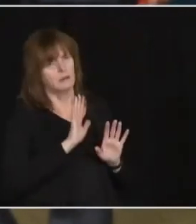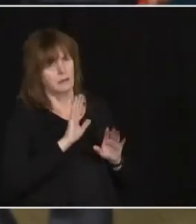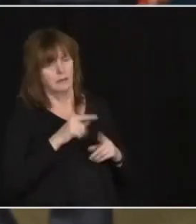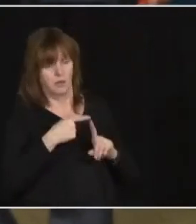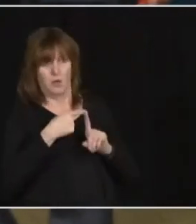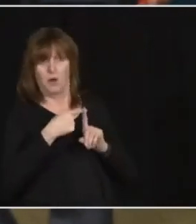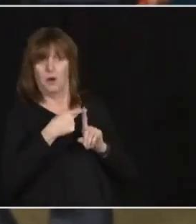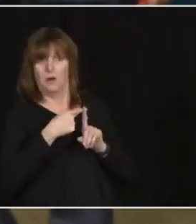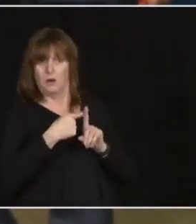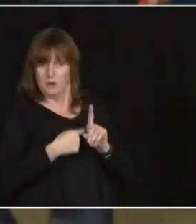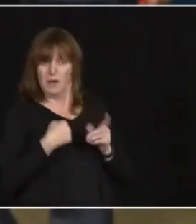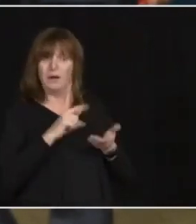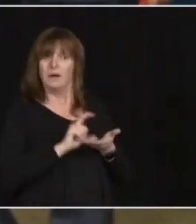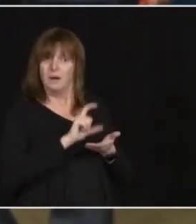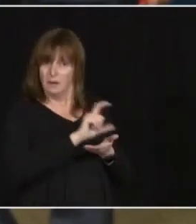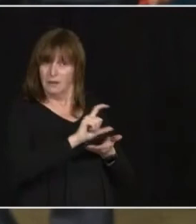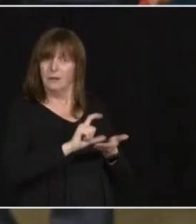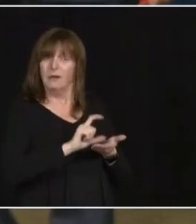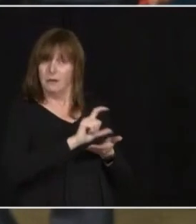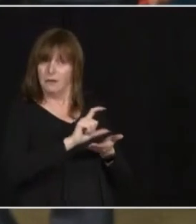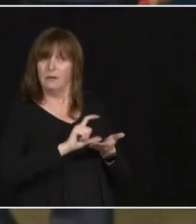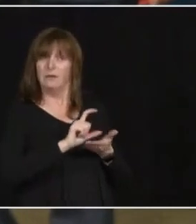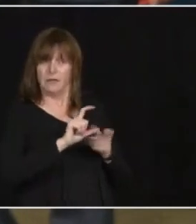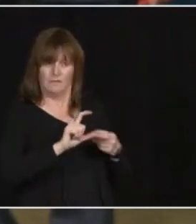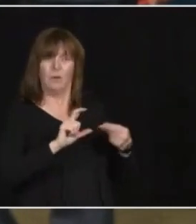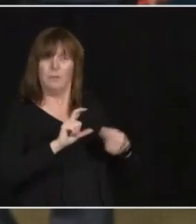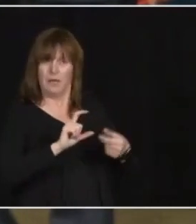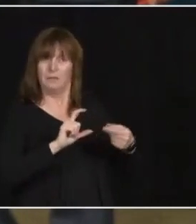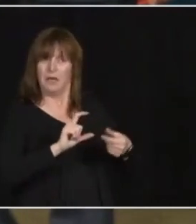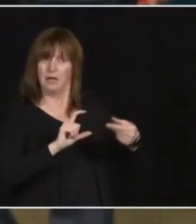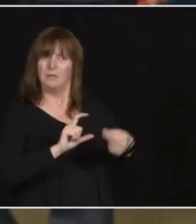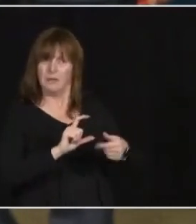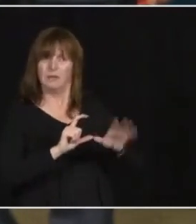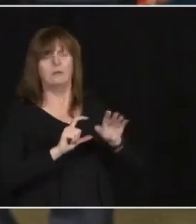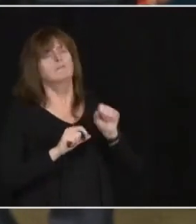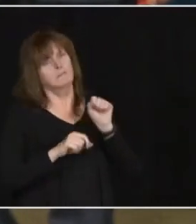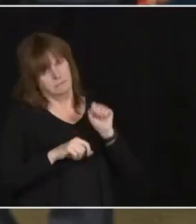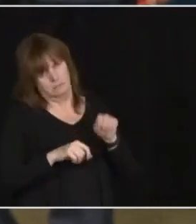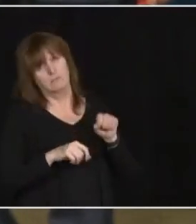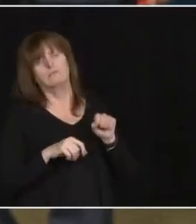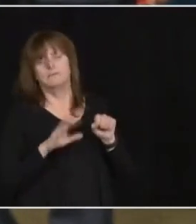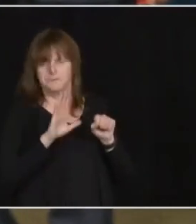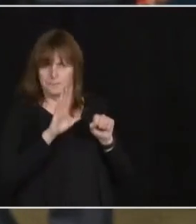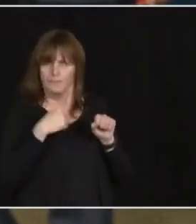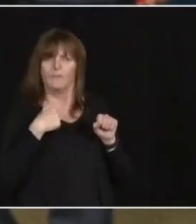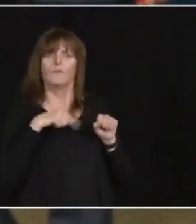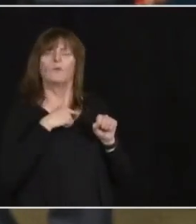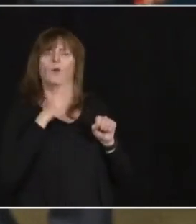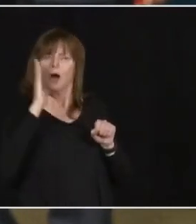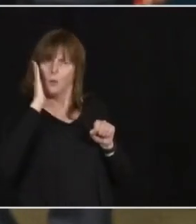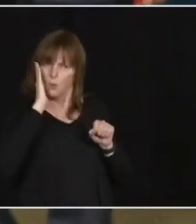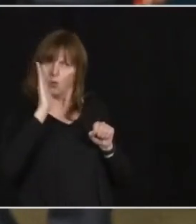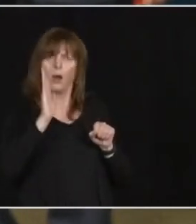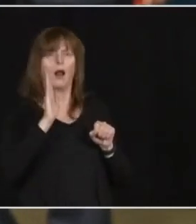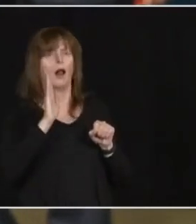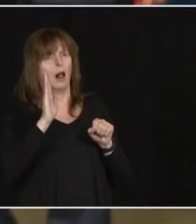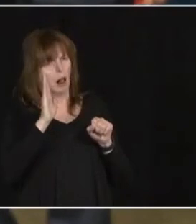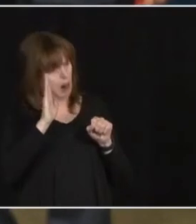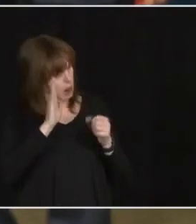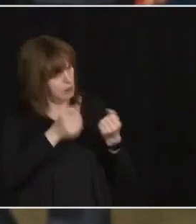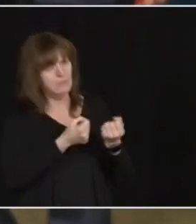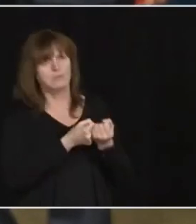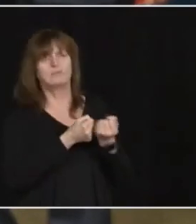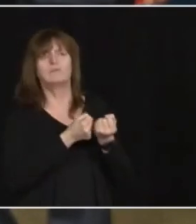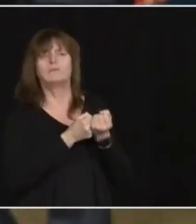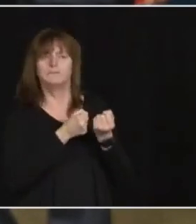can only receive their prescriptions in 30-day intervals. Yes, we are ready to move on that very quickly. We had